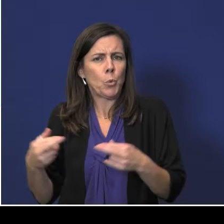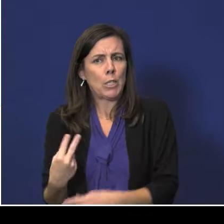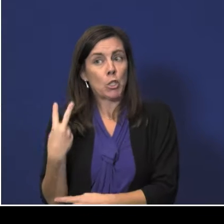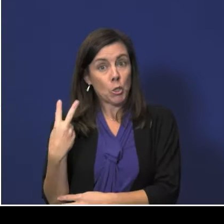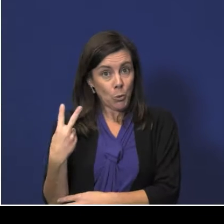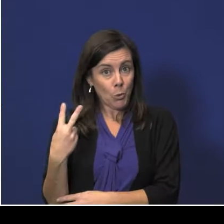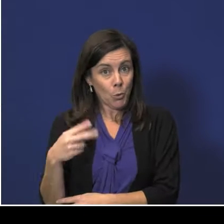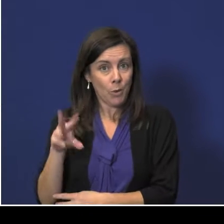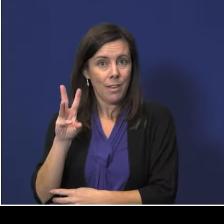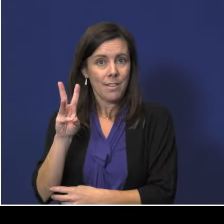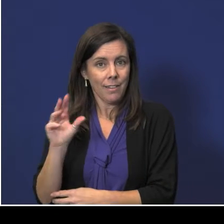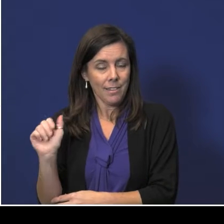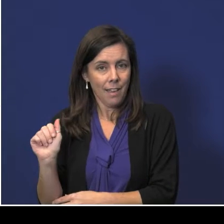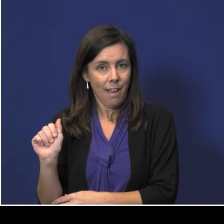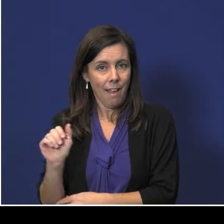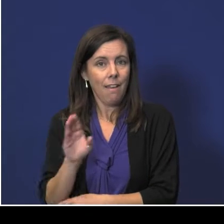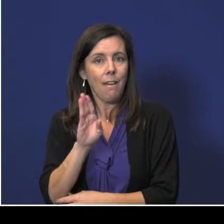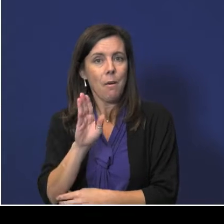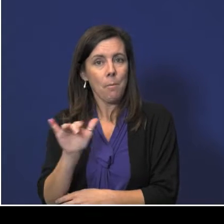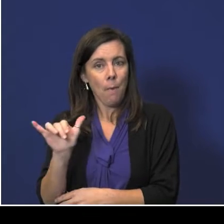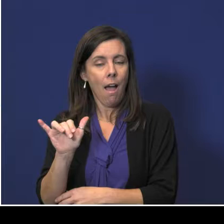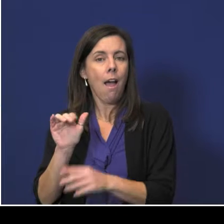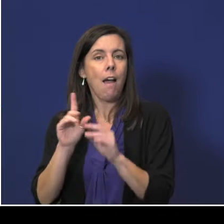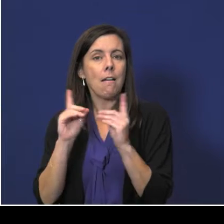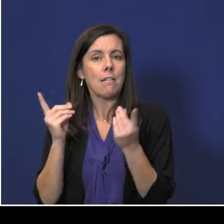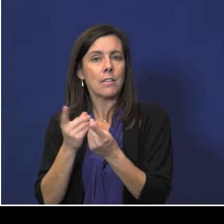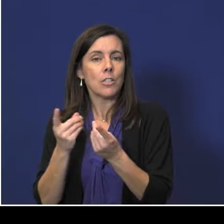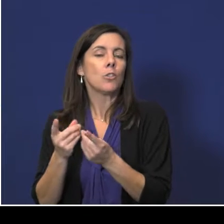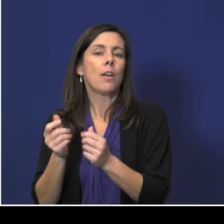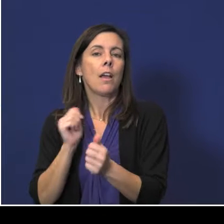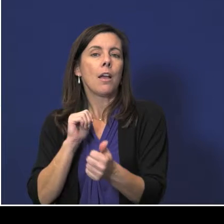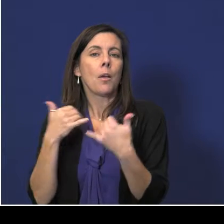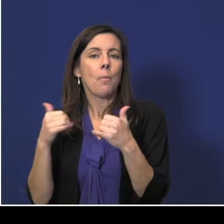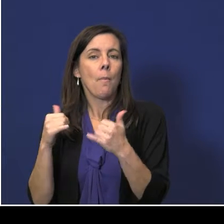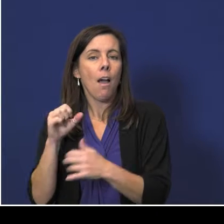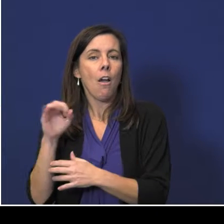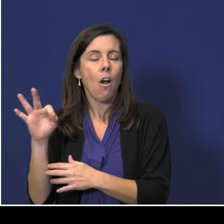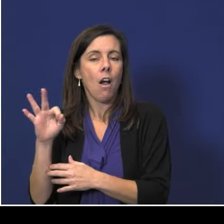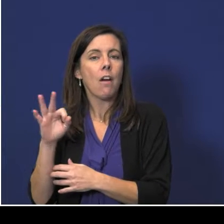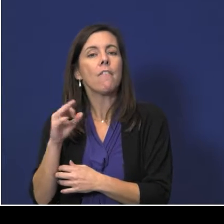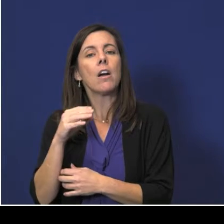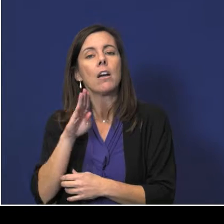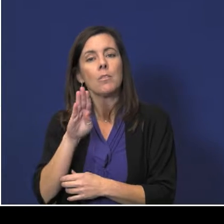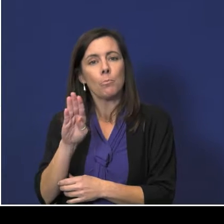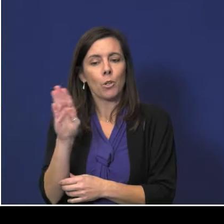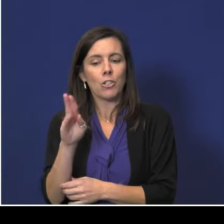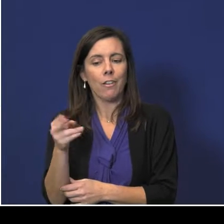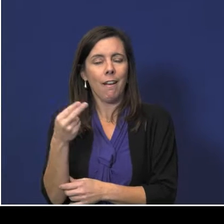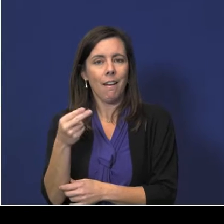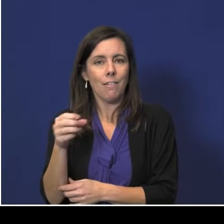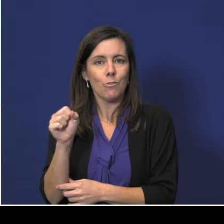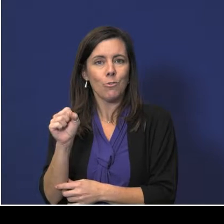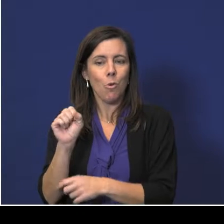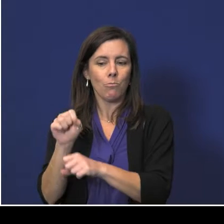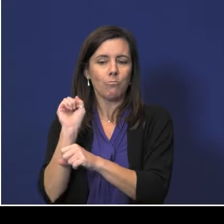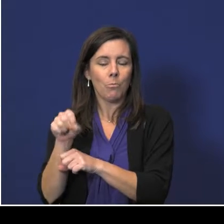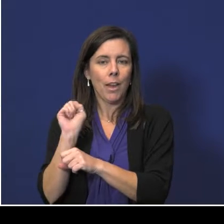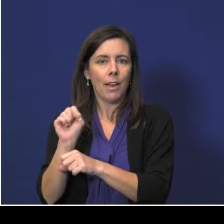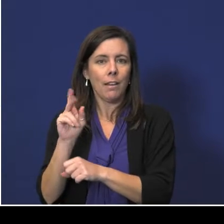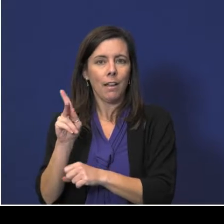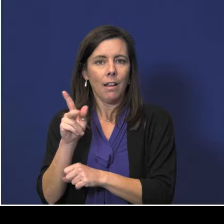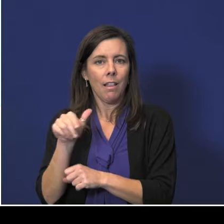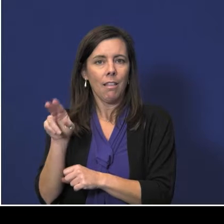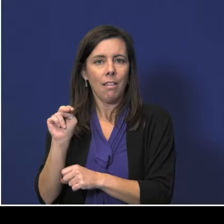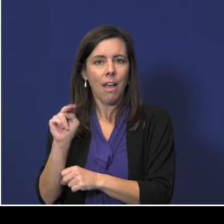6A bi-district playoffs. Bridgeland High School defeated Klein Collins, advancing to meet Spring Decaney